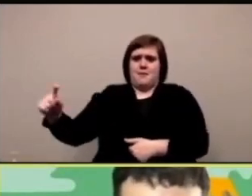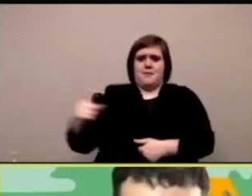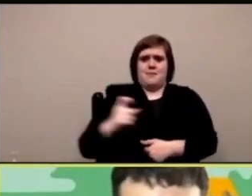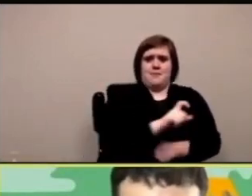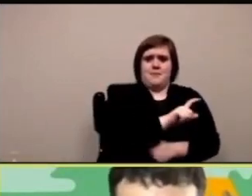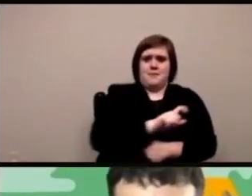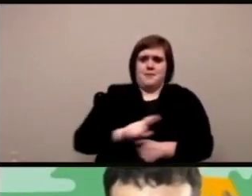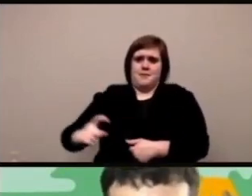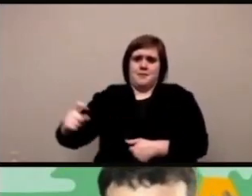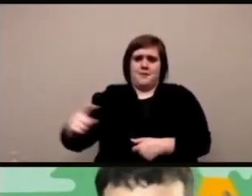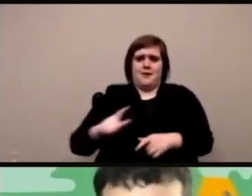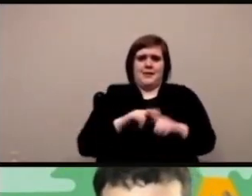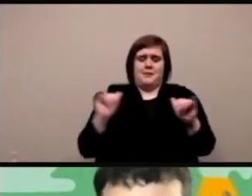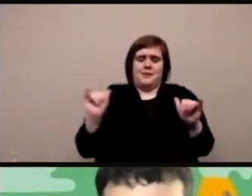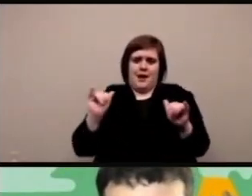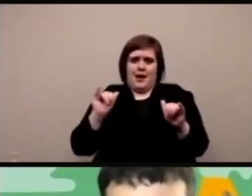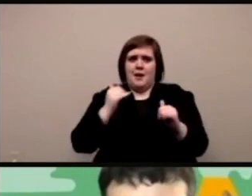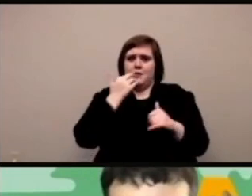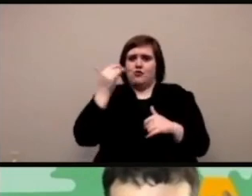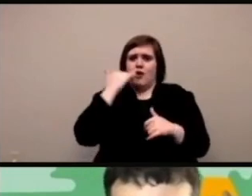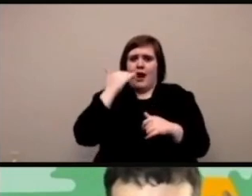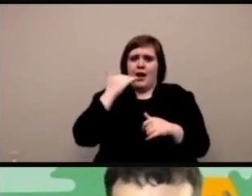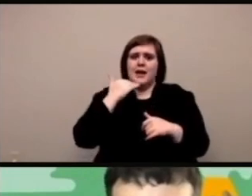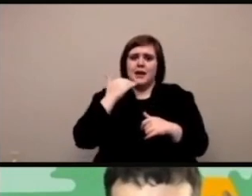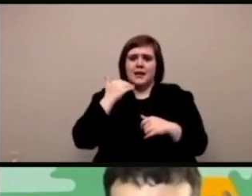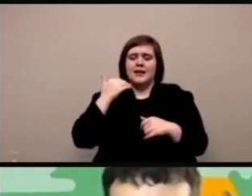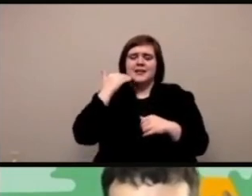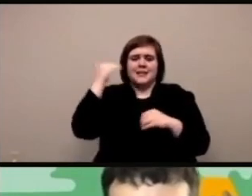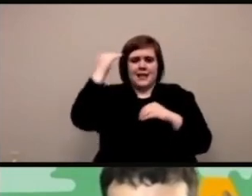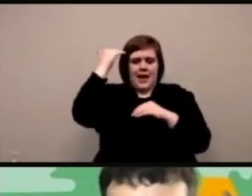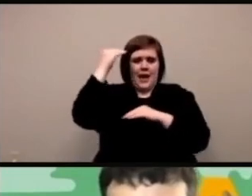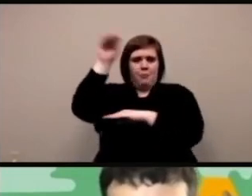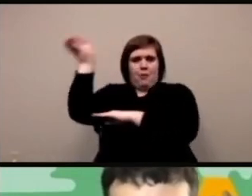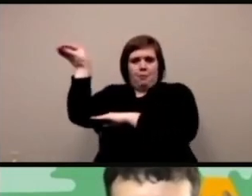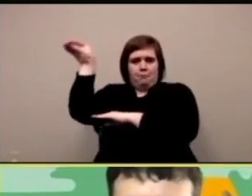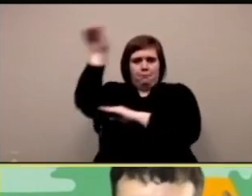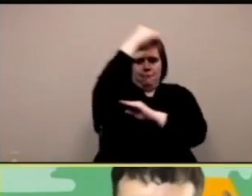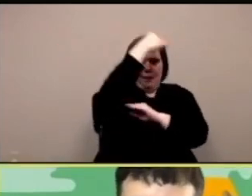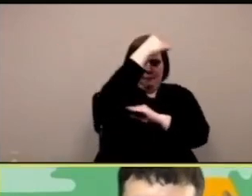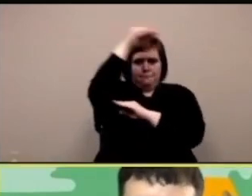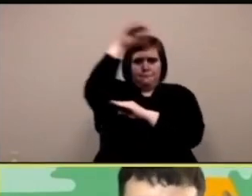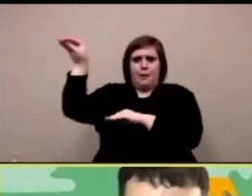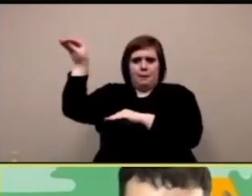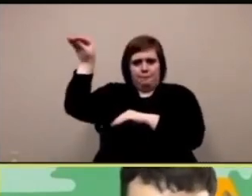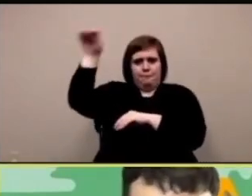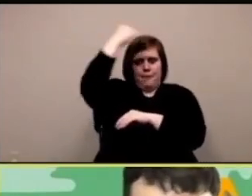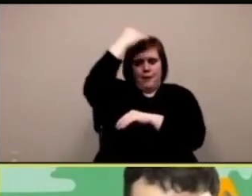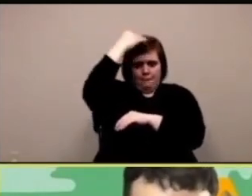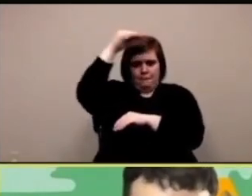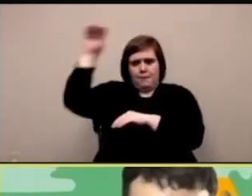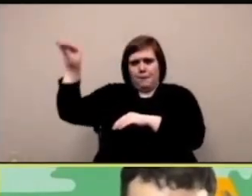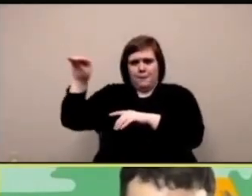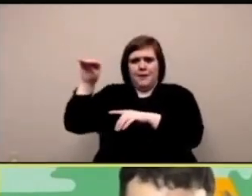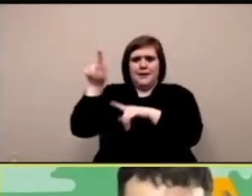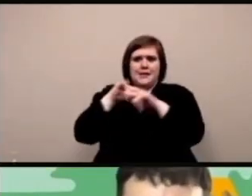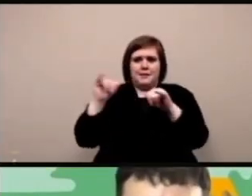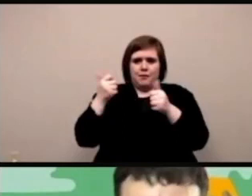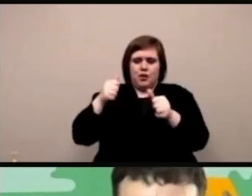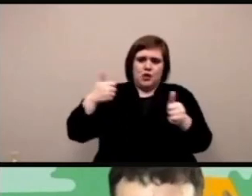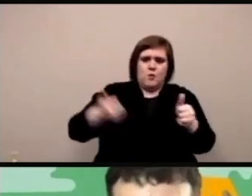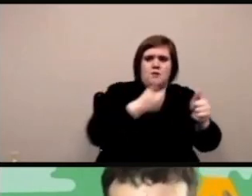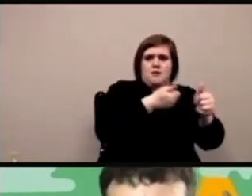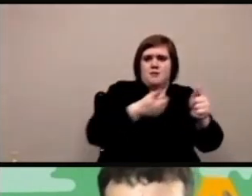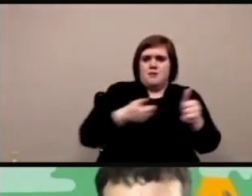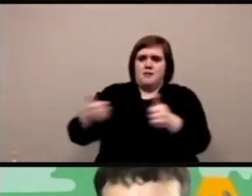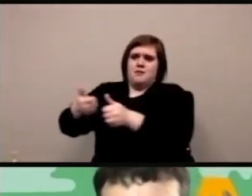this dragon whose head switches sides whenever I turn my head. I'm trying to get this guy. Now I should make